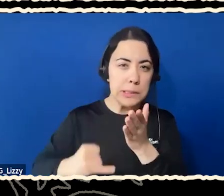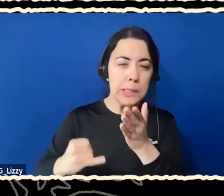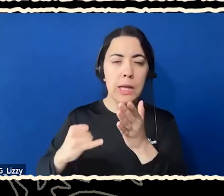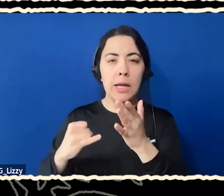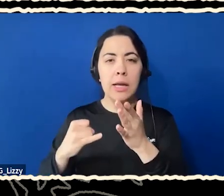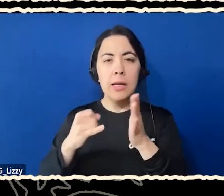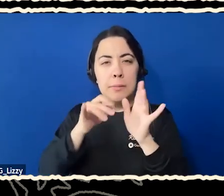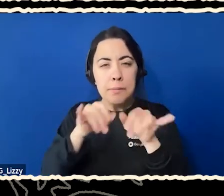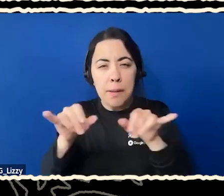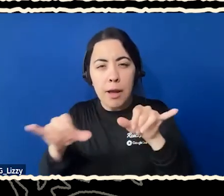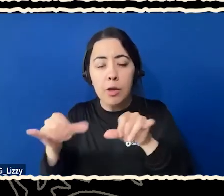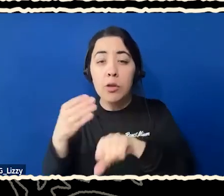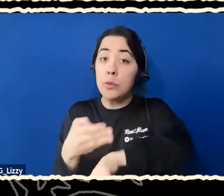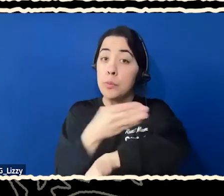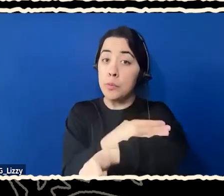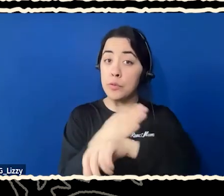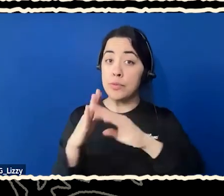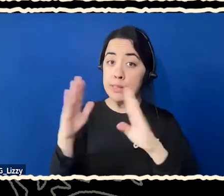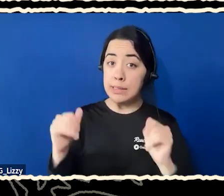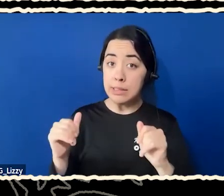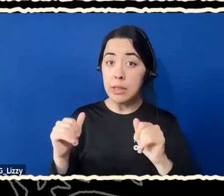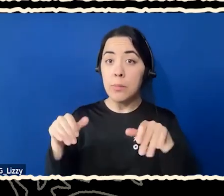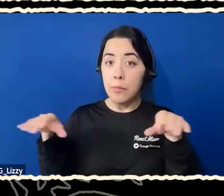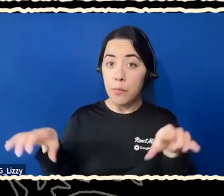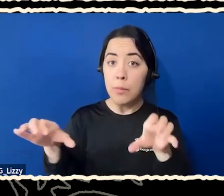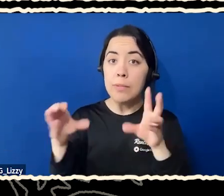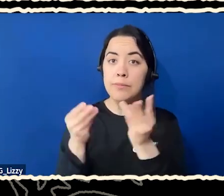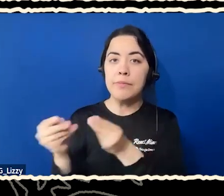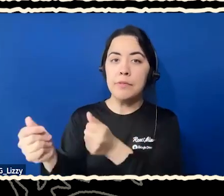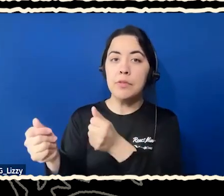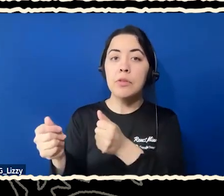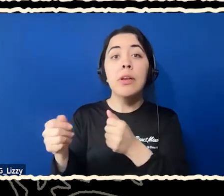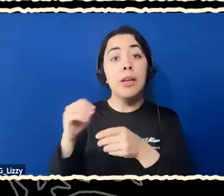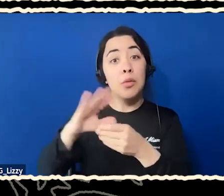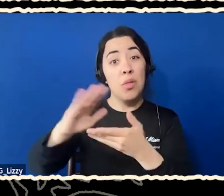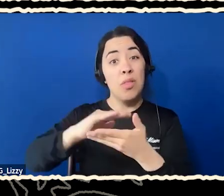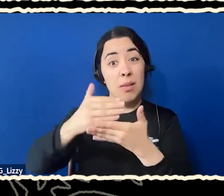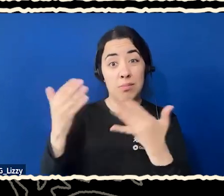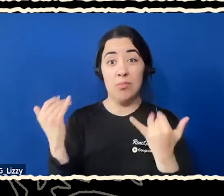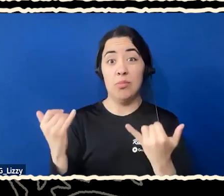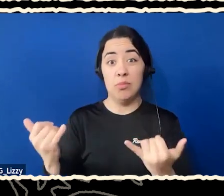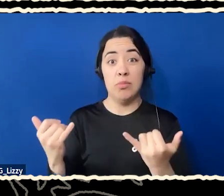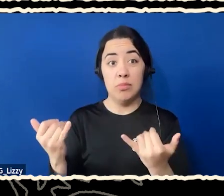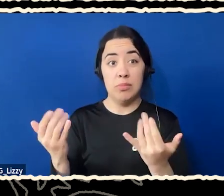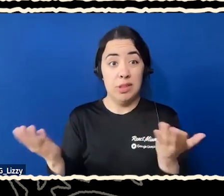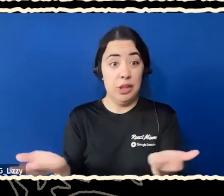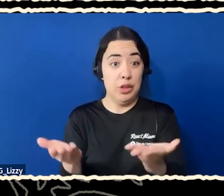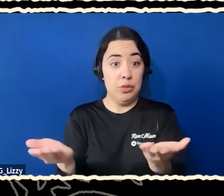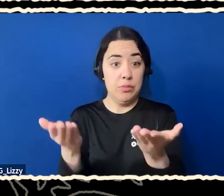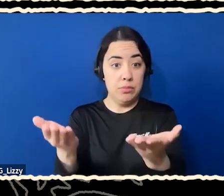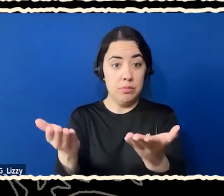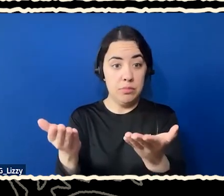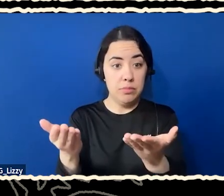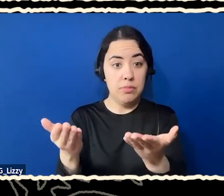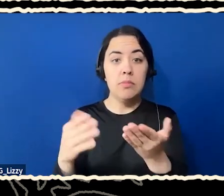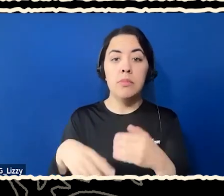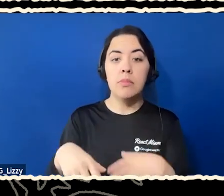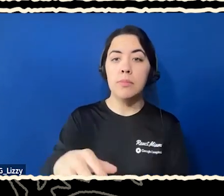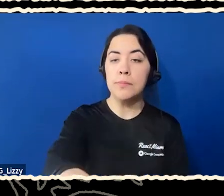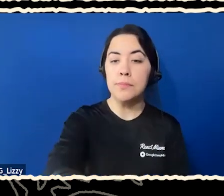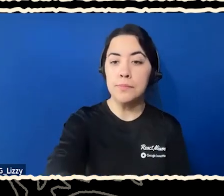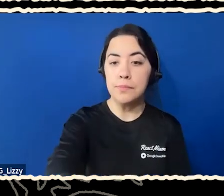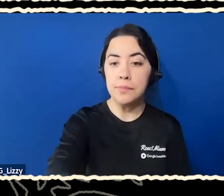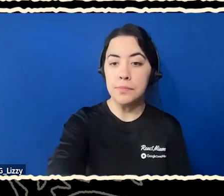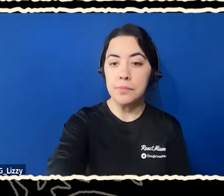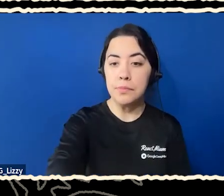performance and efficiency. You can see here that there's caching happening in your laptop CPU here, and OS, in